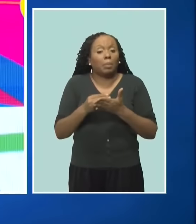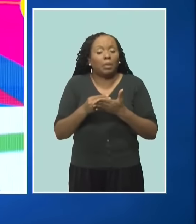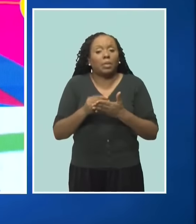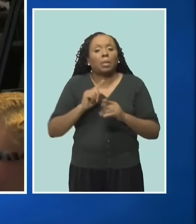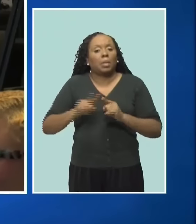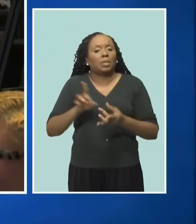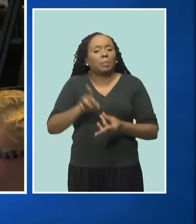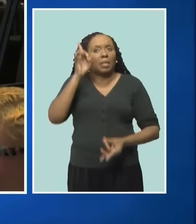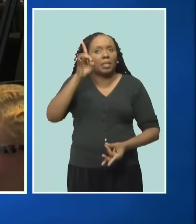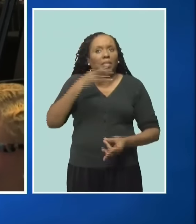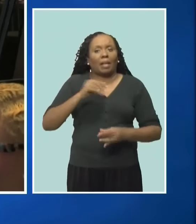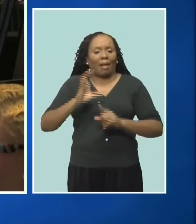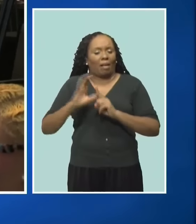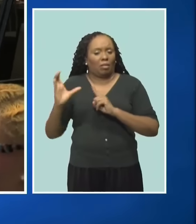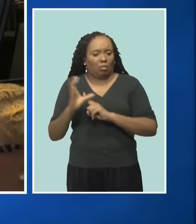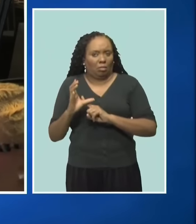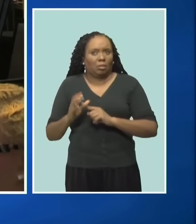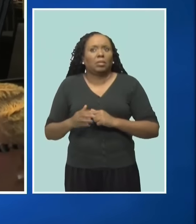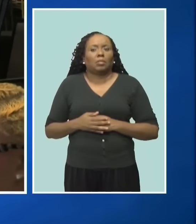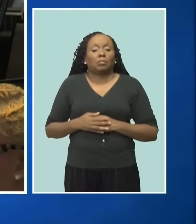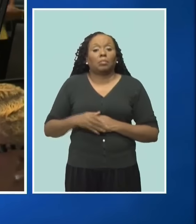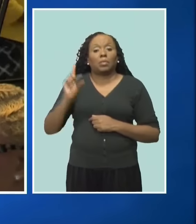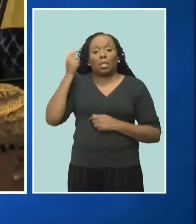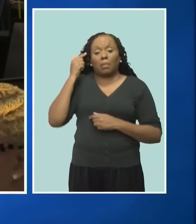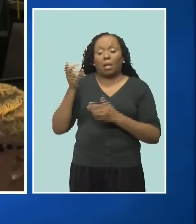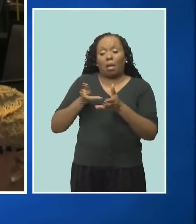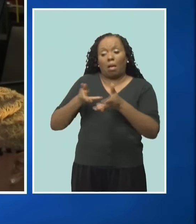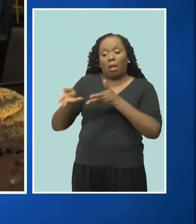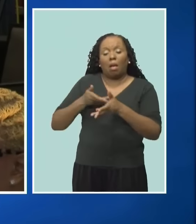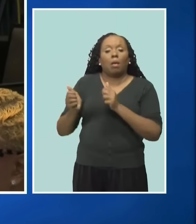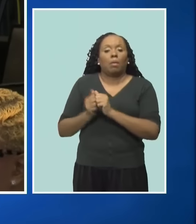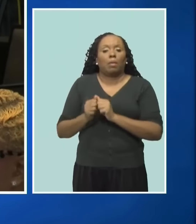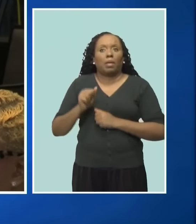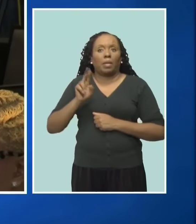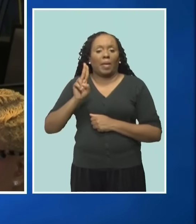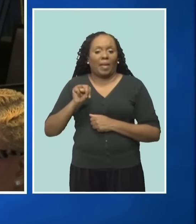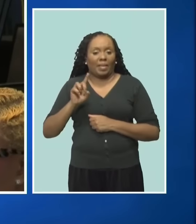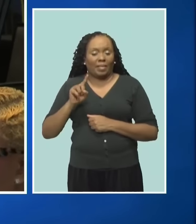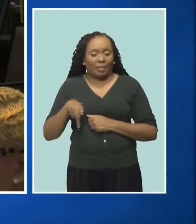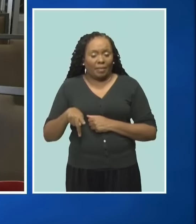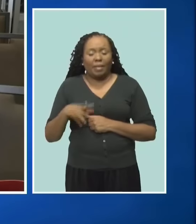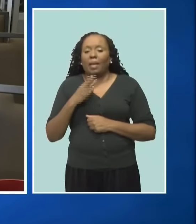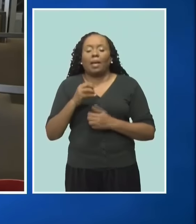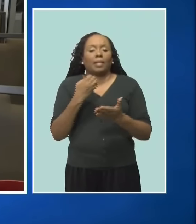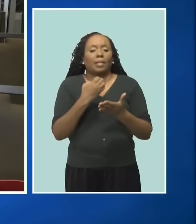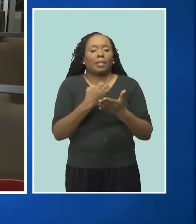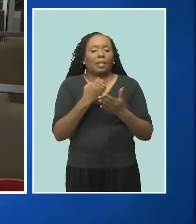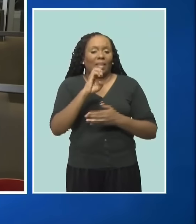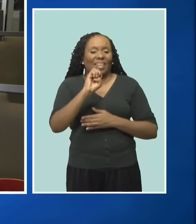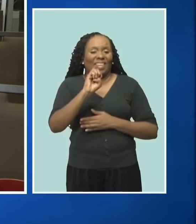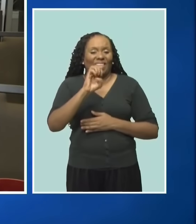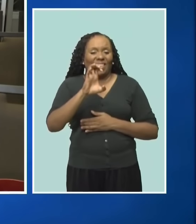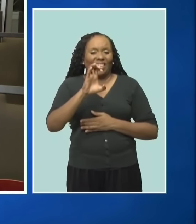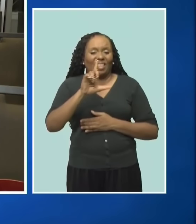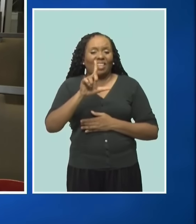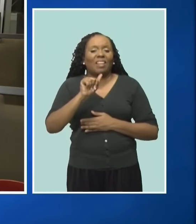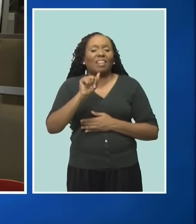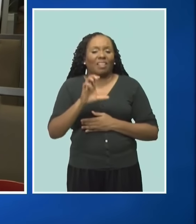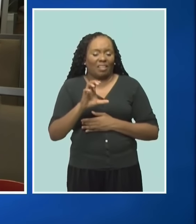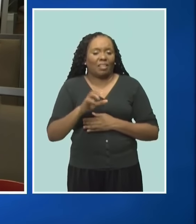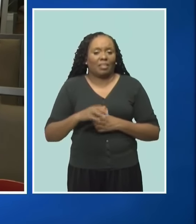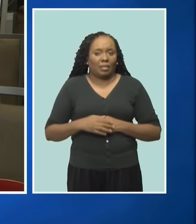matters. Government is collaborating with United Nations Development Program and the Economic Commission for Latin America and